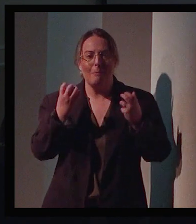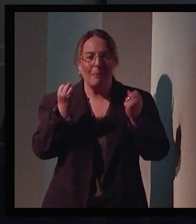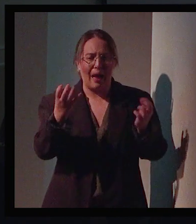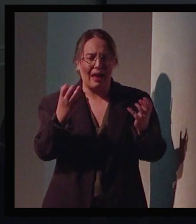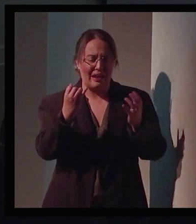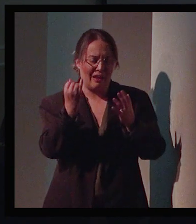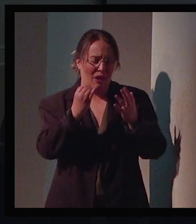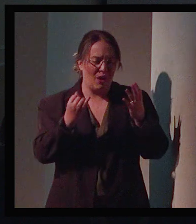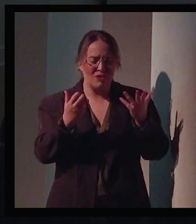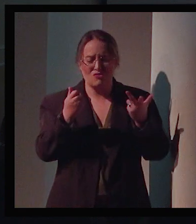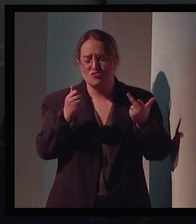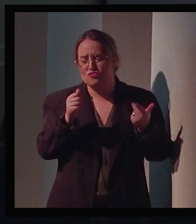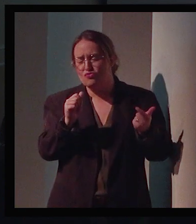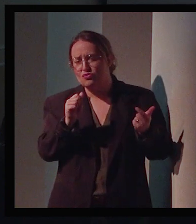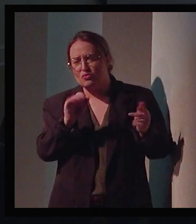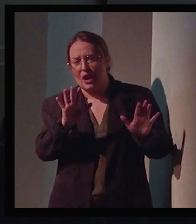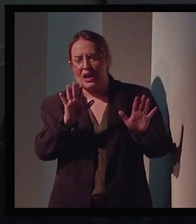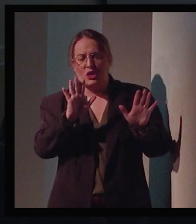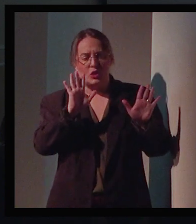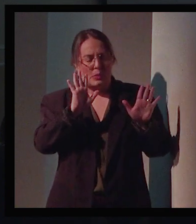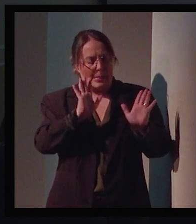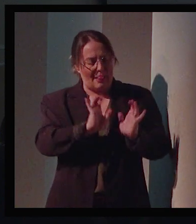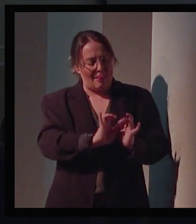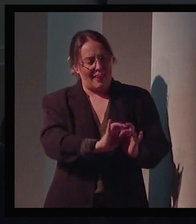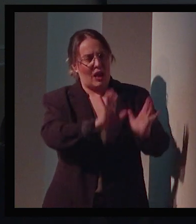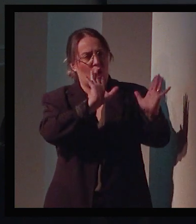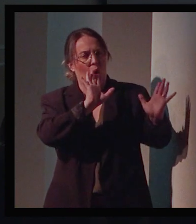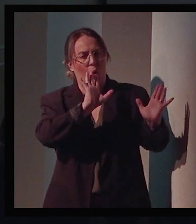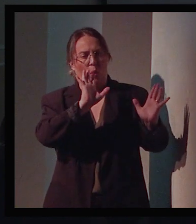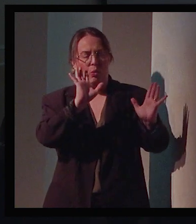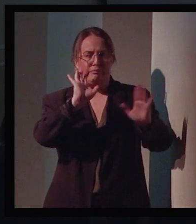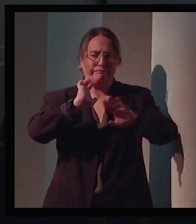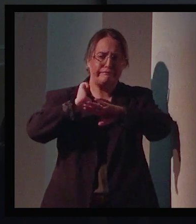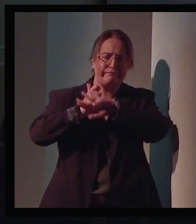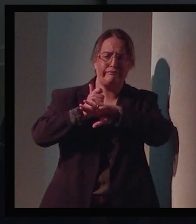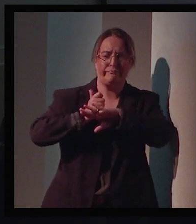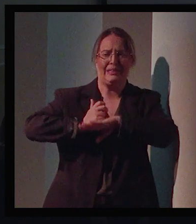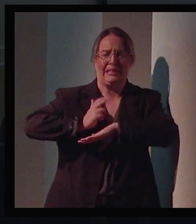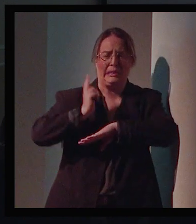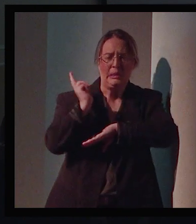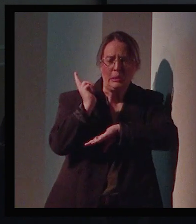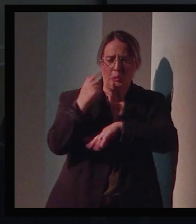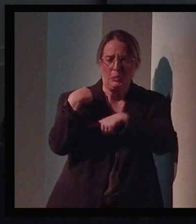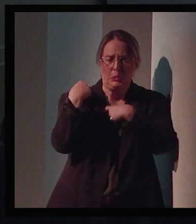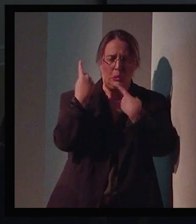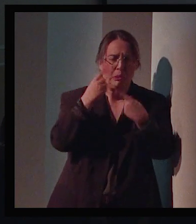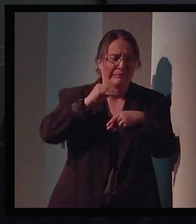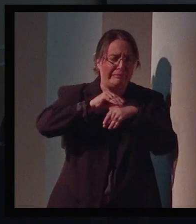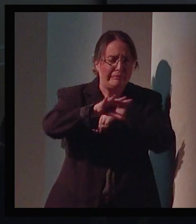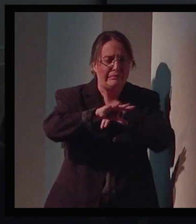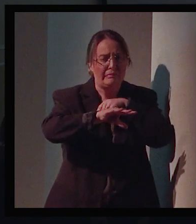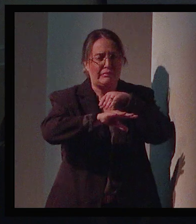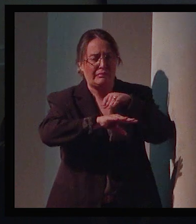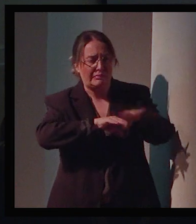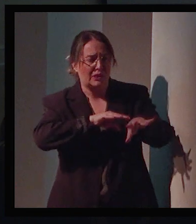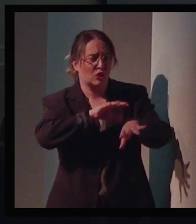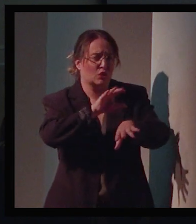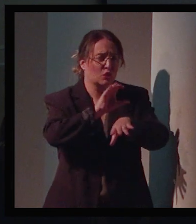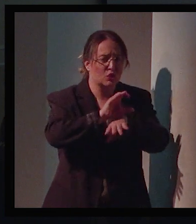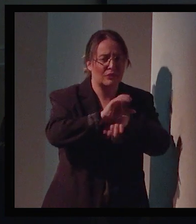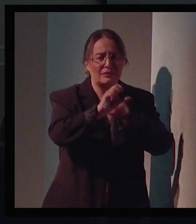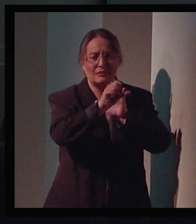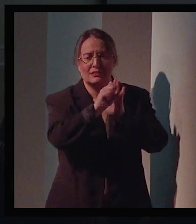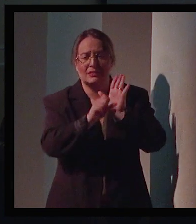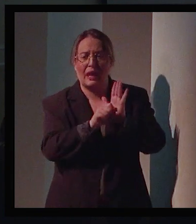centuries of tradition and these kinds of lofty subjects that had been preferred by the church and state